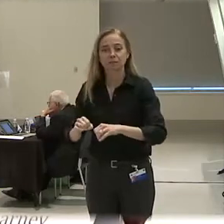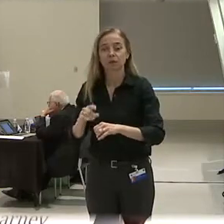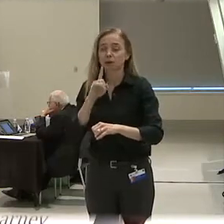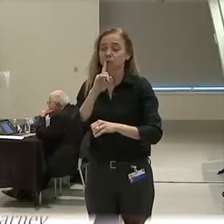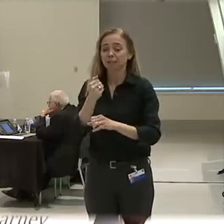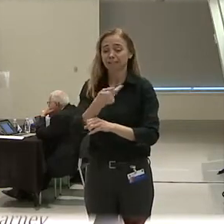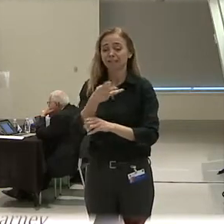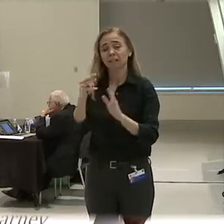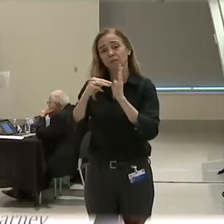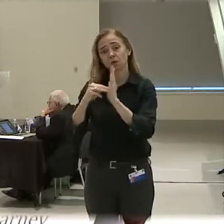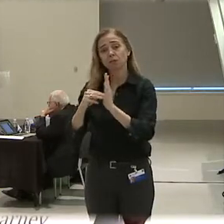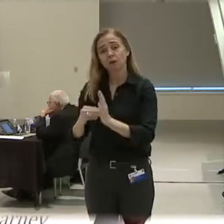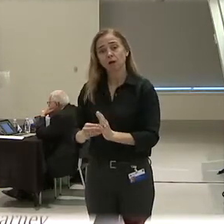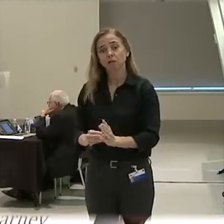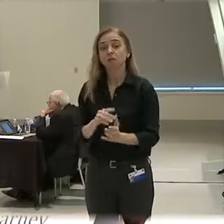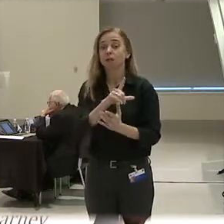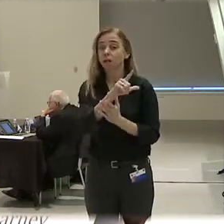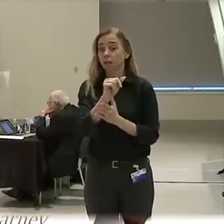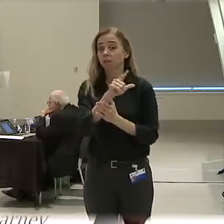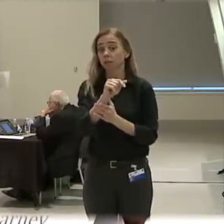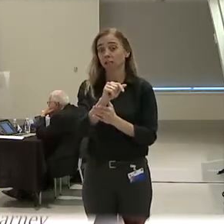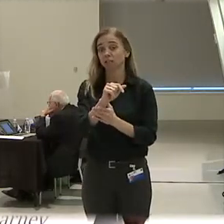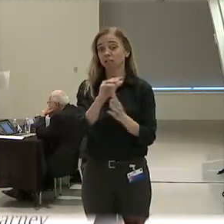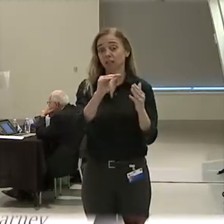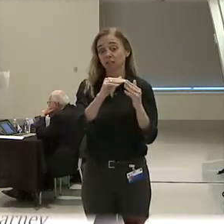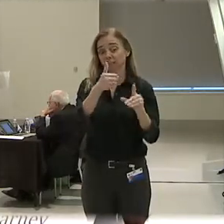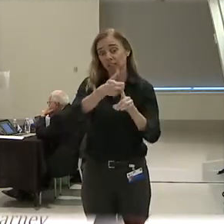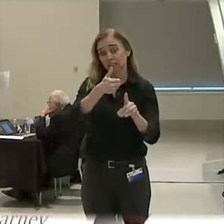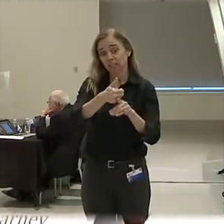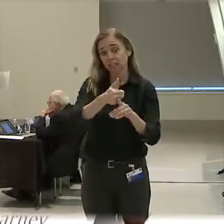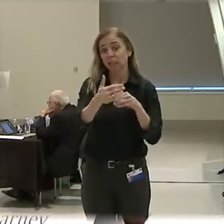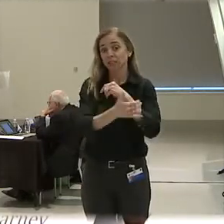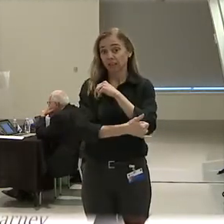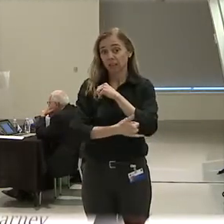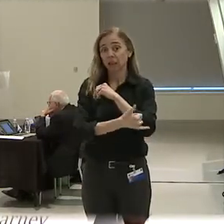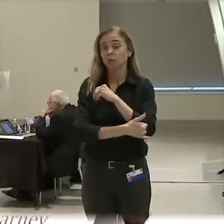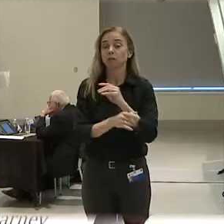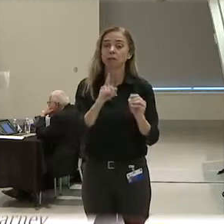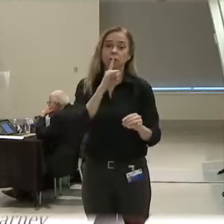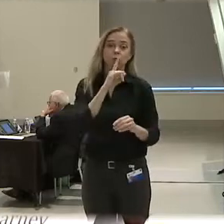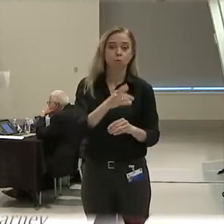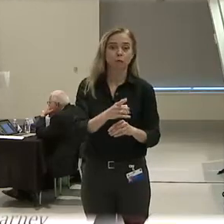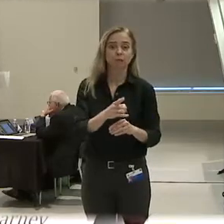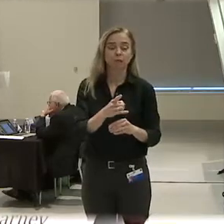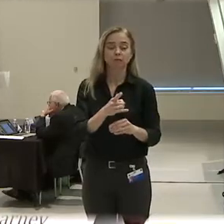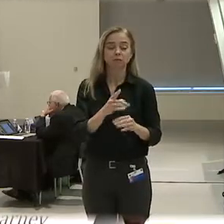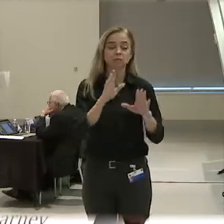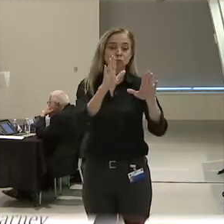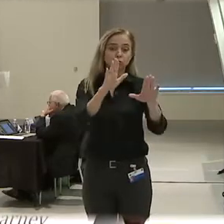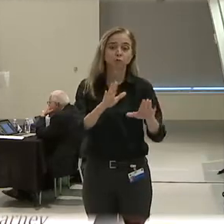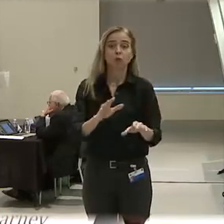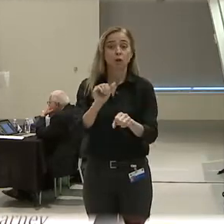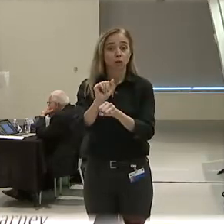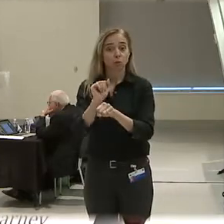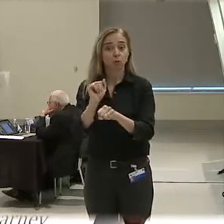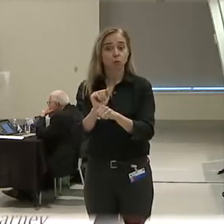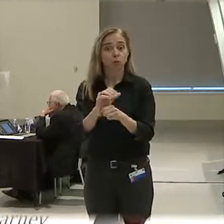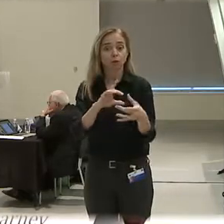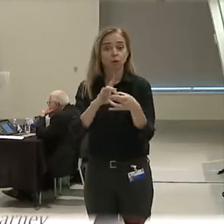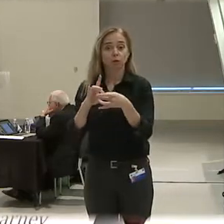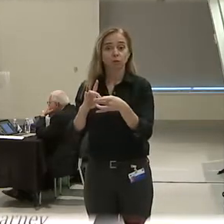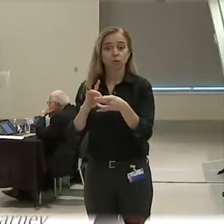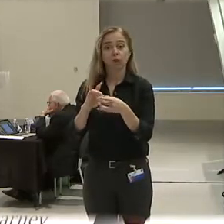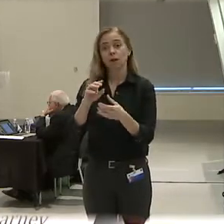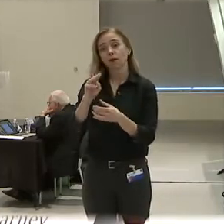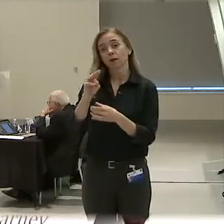effectively. I think Los Angeles, the city, and the county has a history too, both with the work of Merrick Bobb